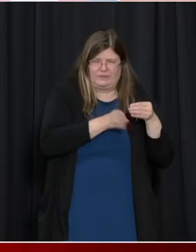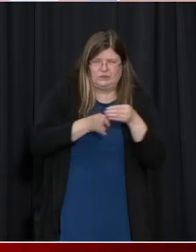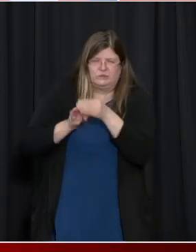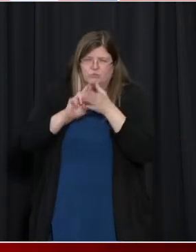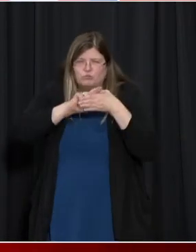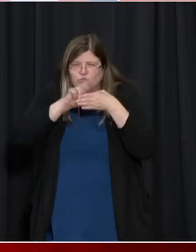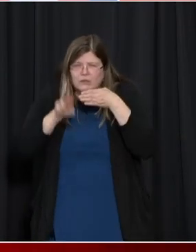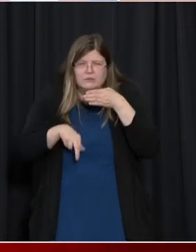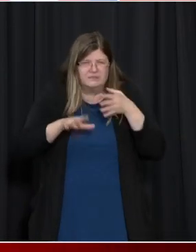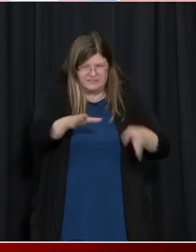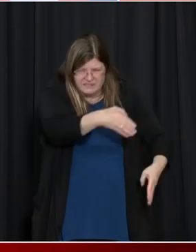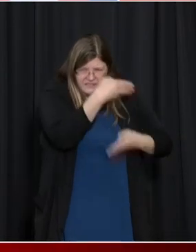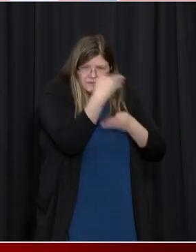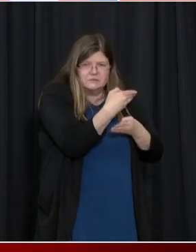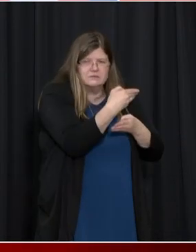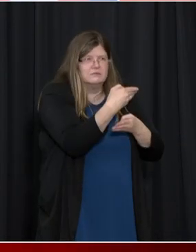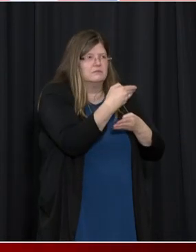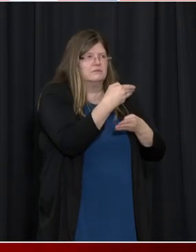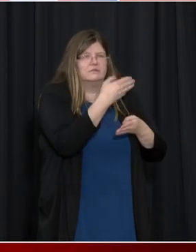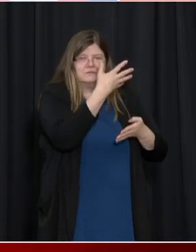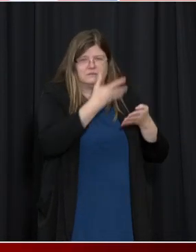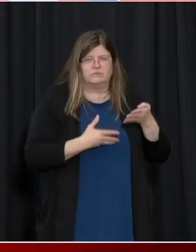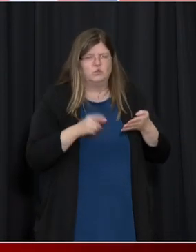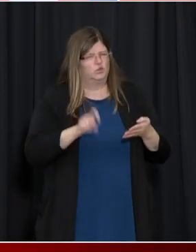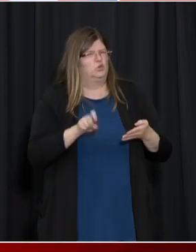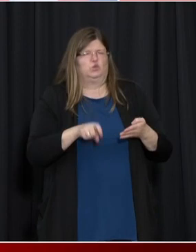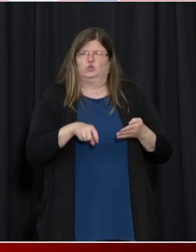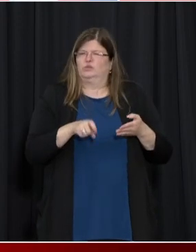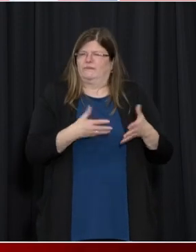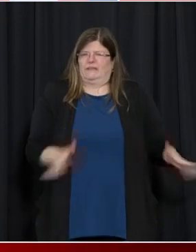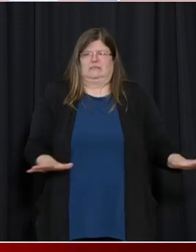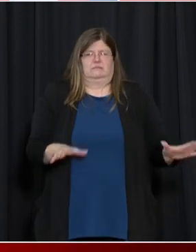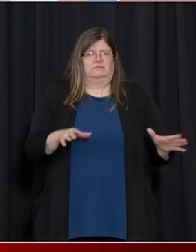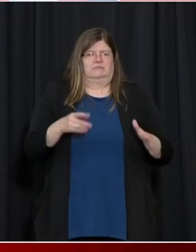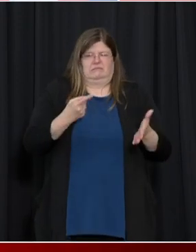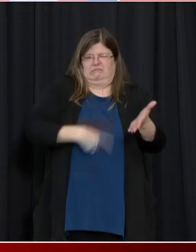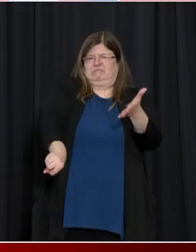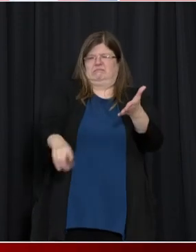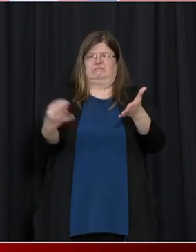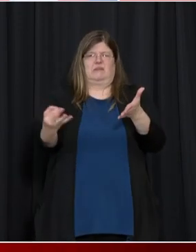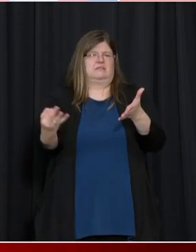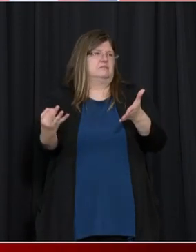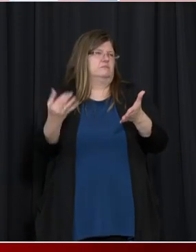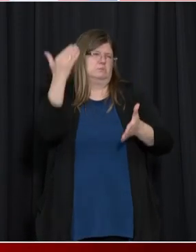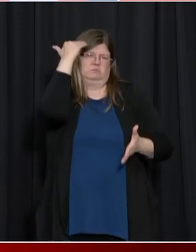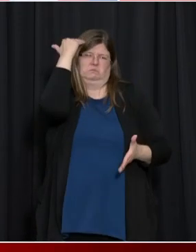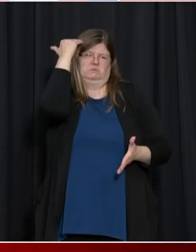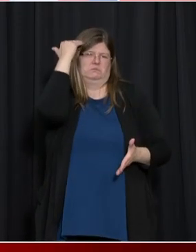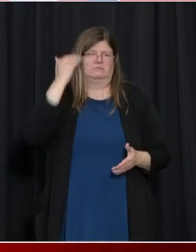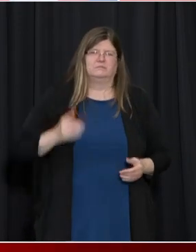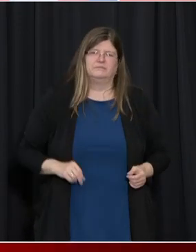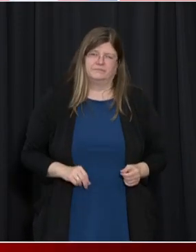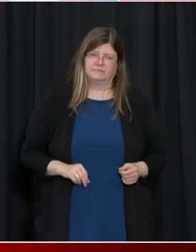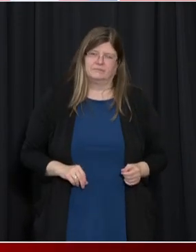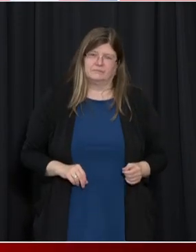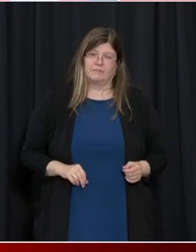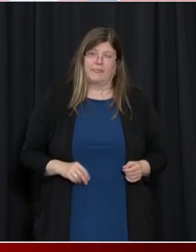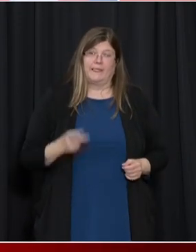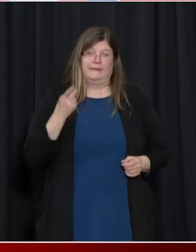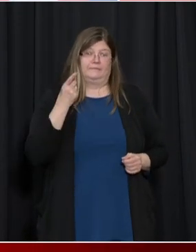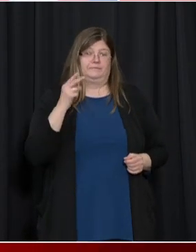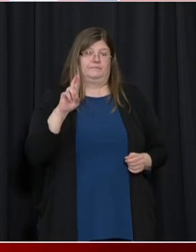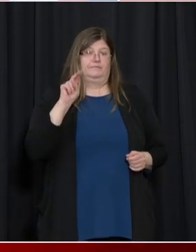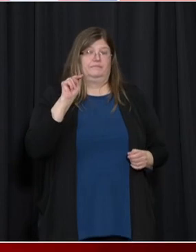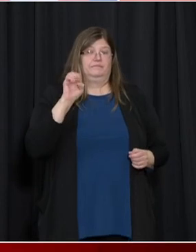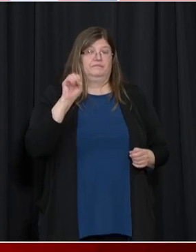of days later. So by next Friday, we will be where we are. Now, Dr. Nesbitt, of course, will continue to